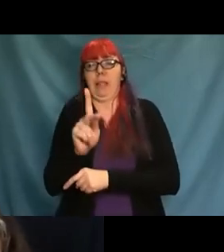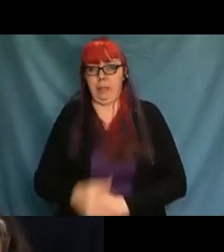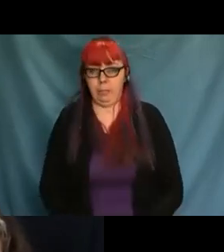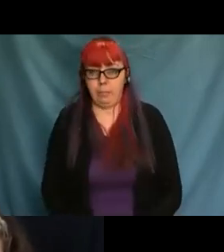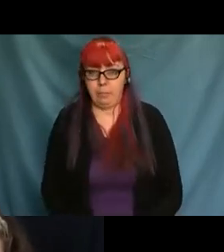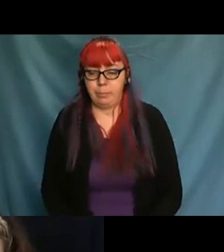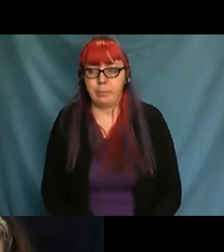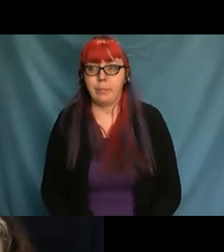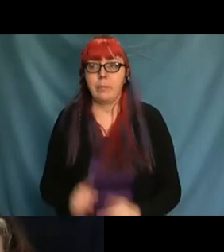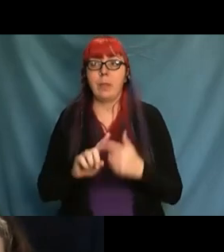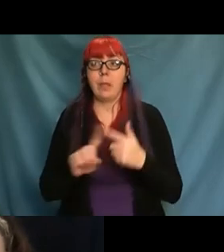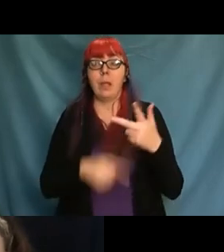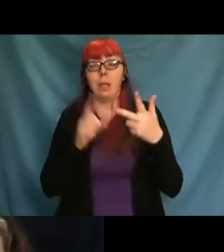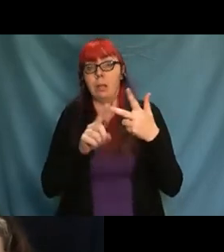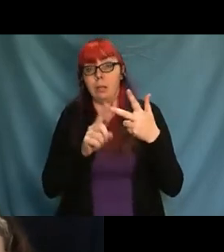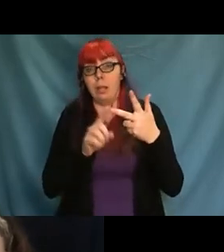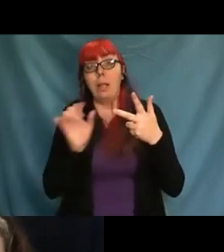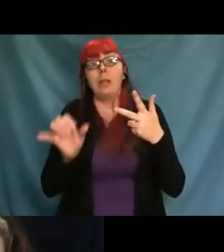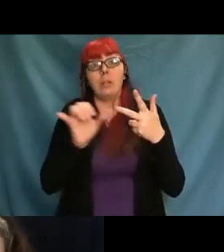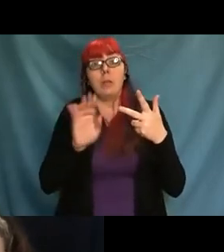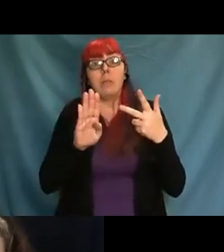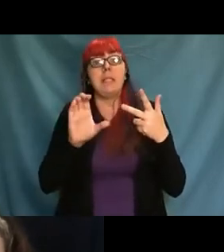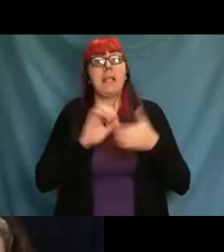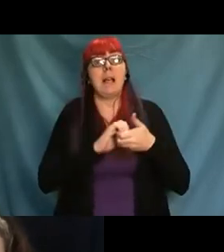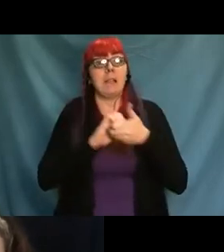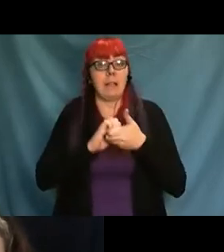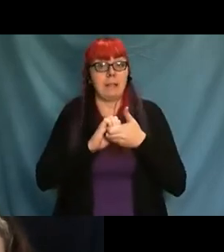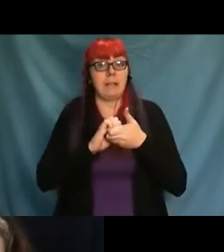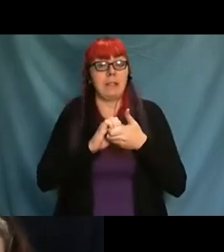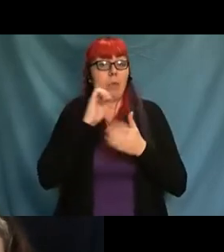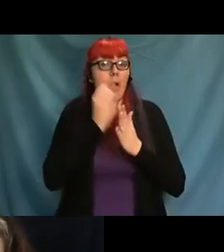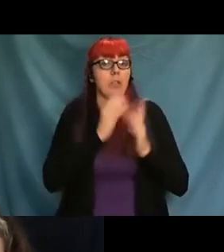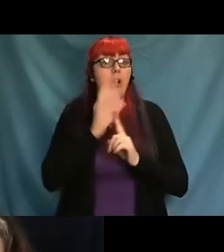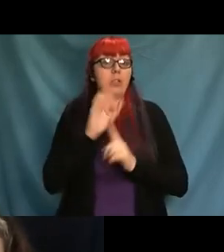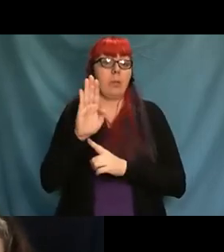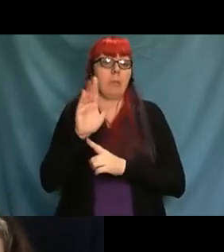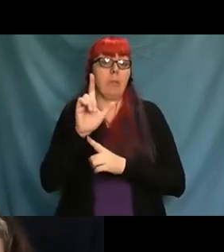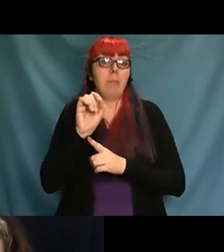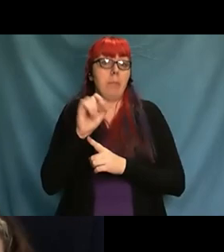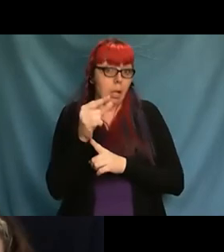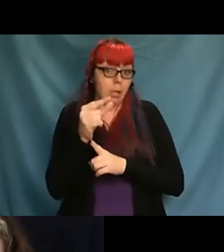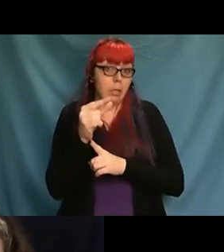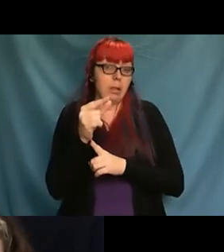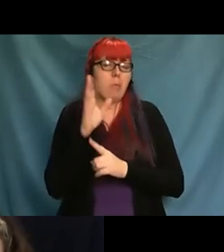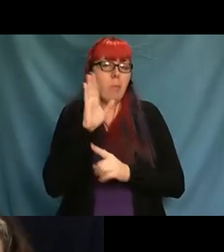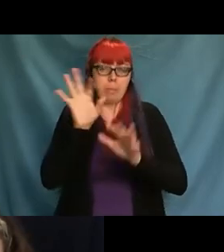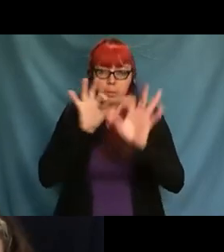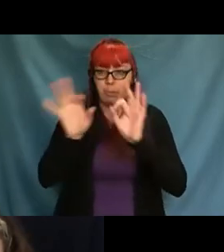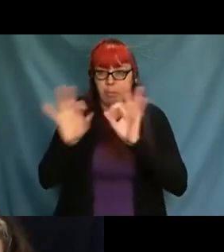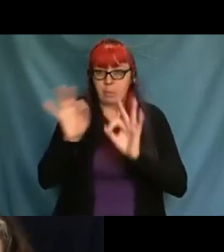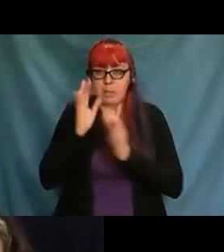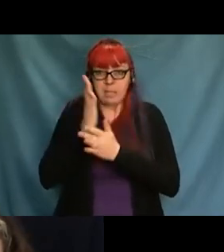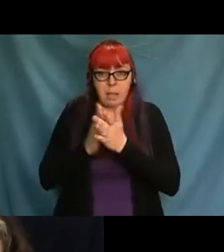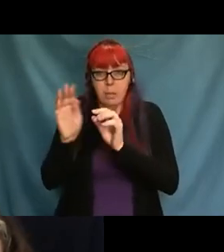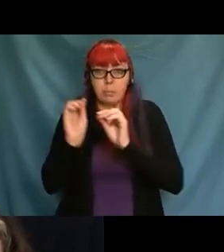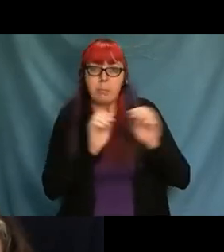some selections from this presentation will be going on the BC Alliance for Arts and Culture blog. So there'll be a lot of places, and maybe Joyce, I'm